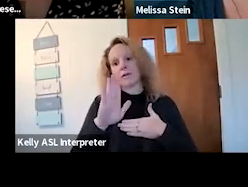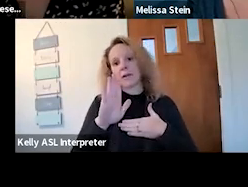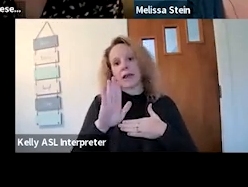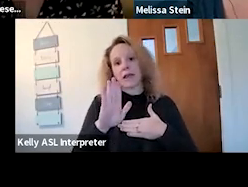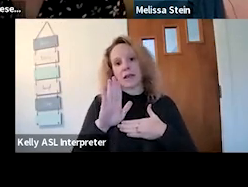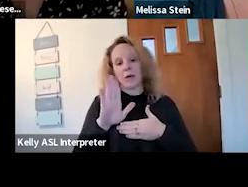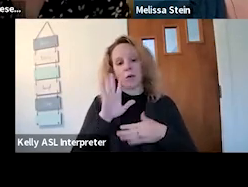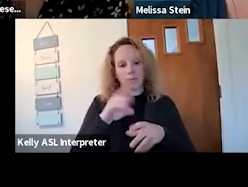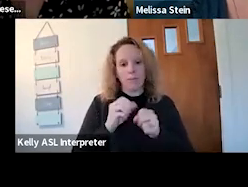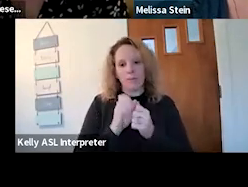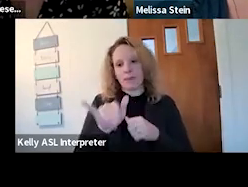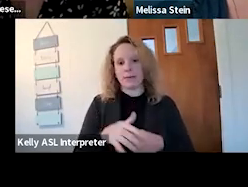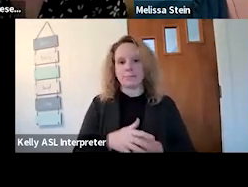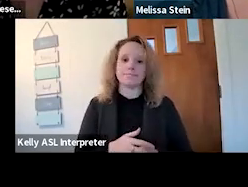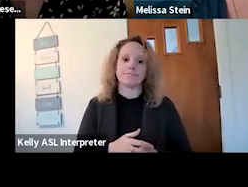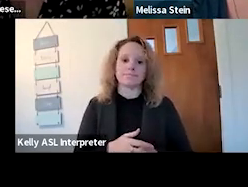polls.